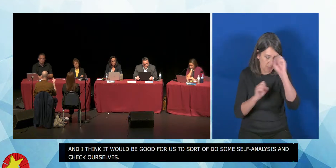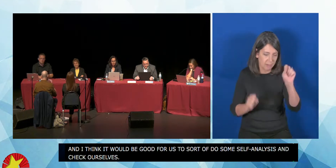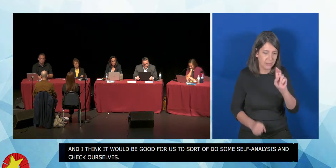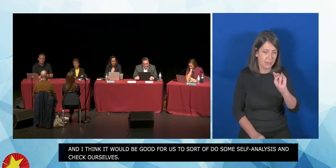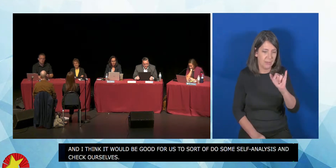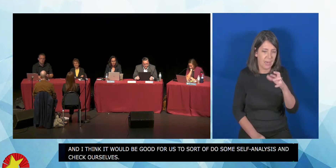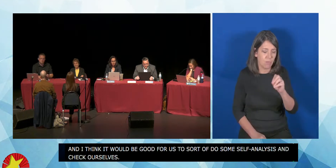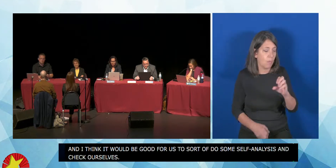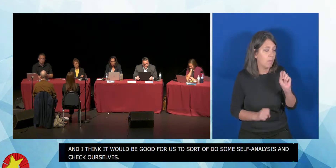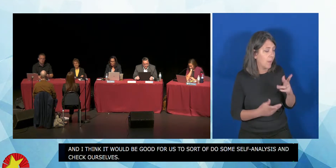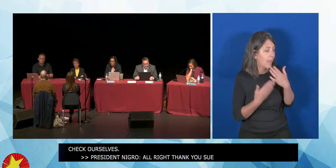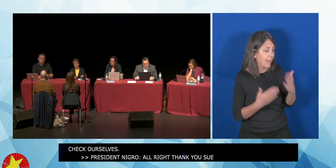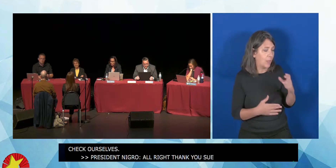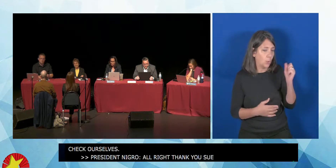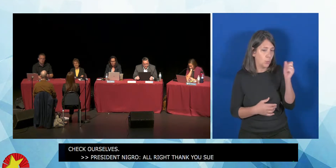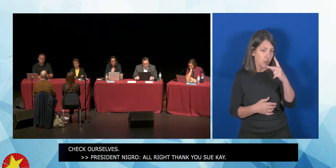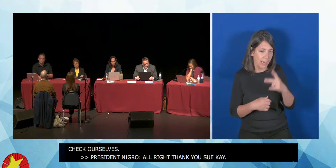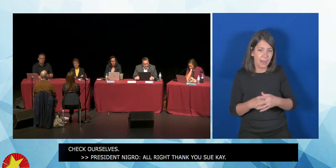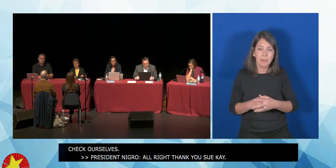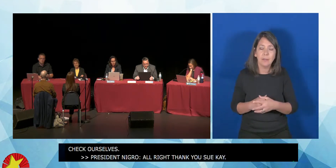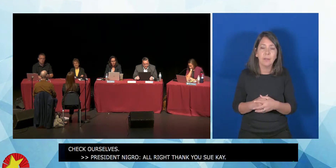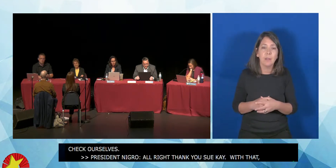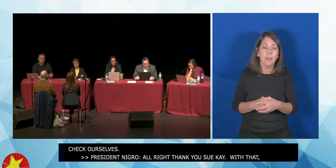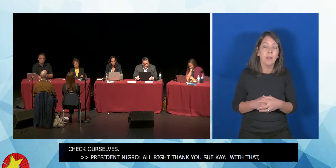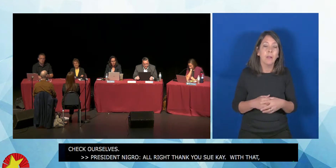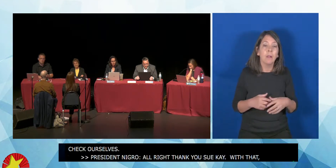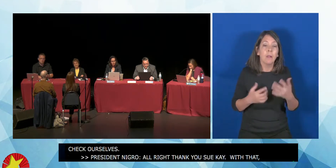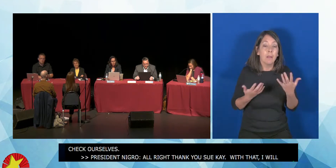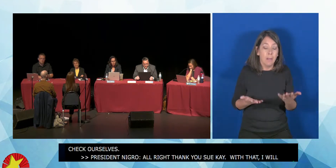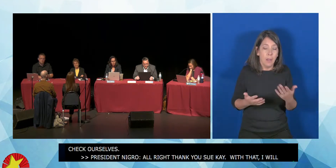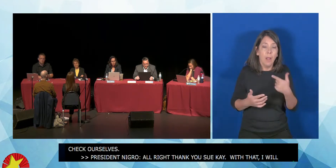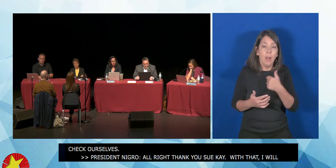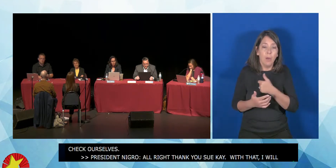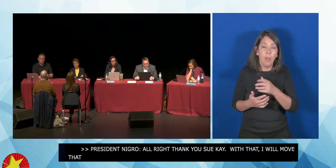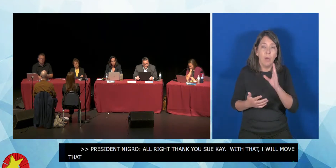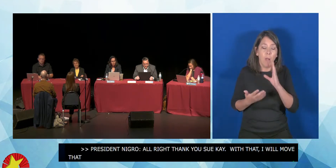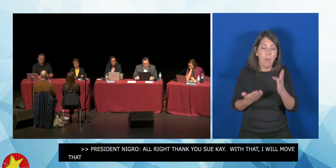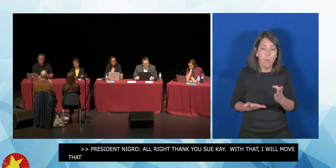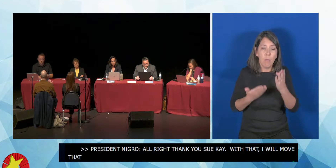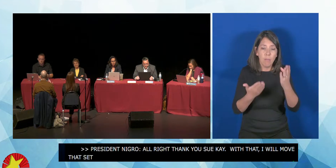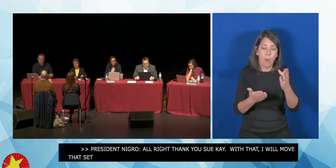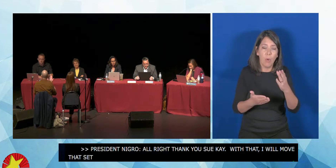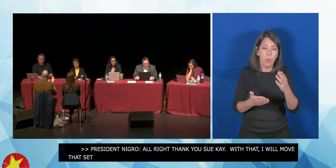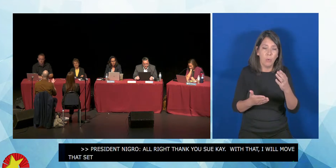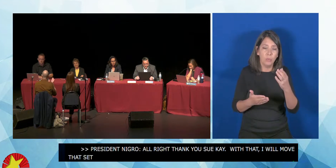With that, I'll move that we set the proposed work study